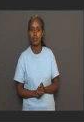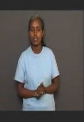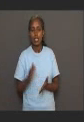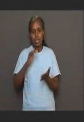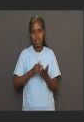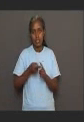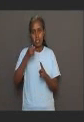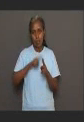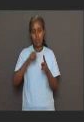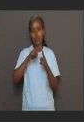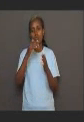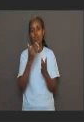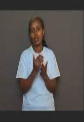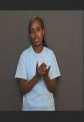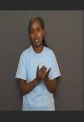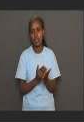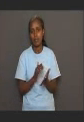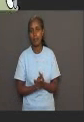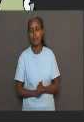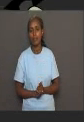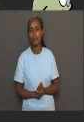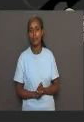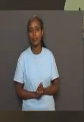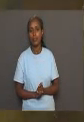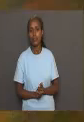Let's get back to our lesson.